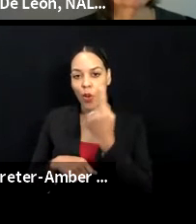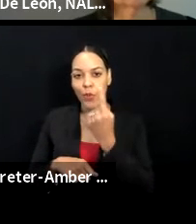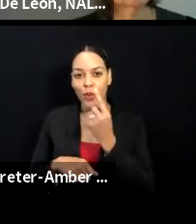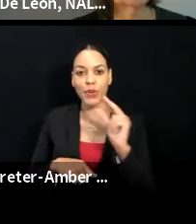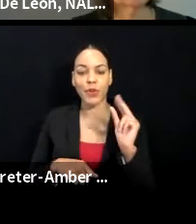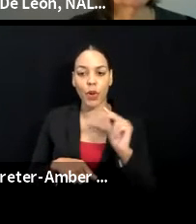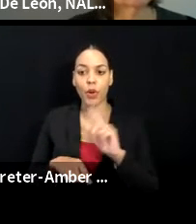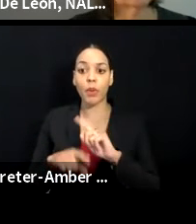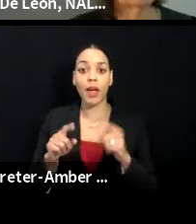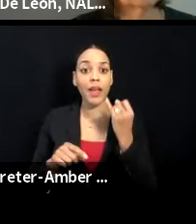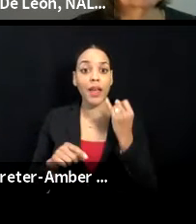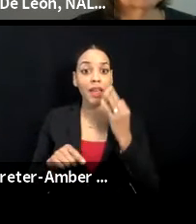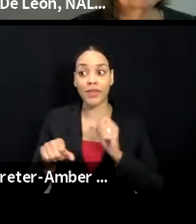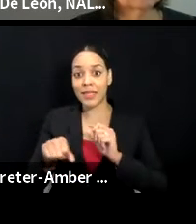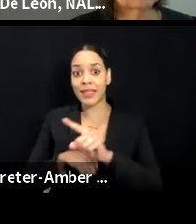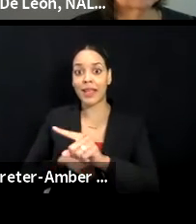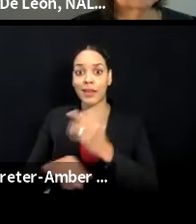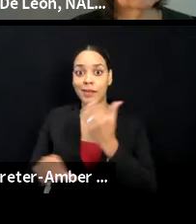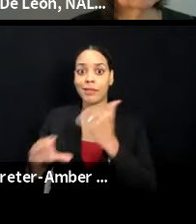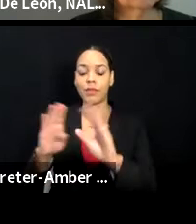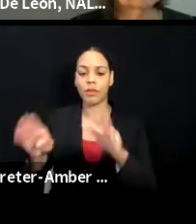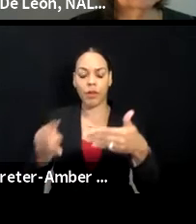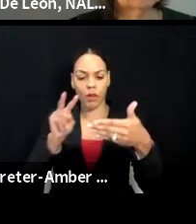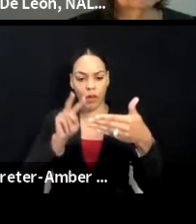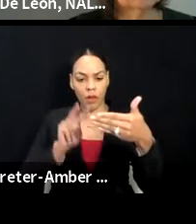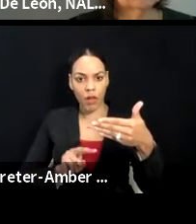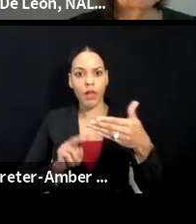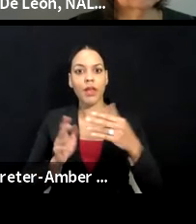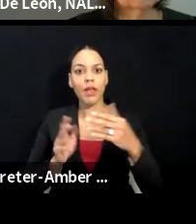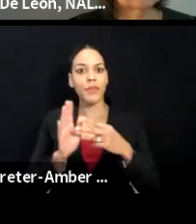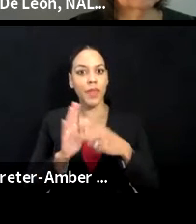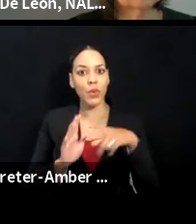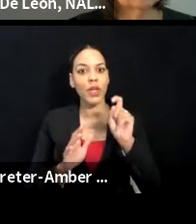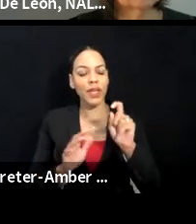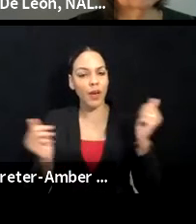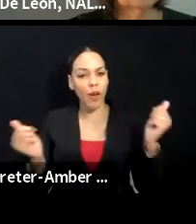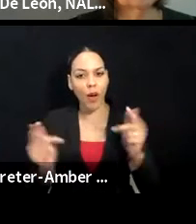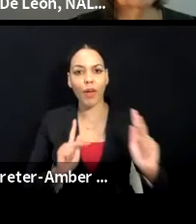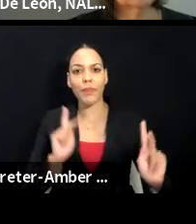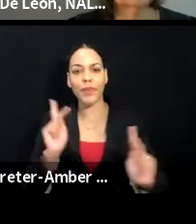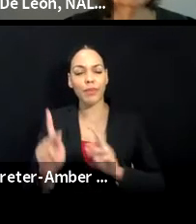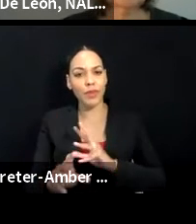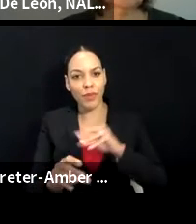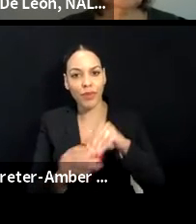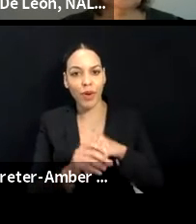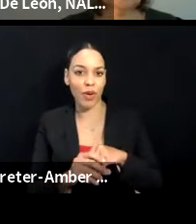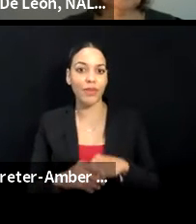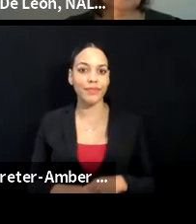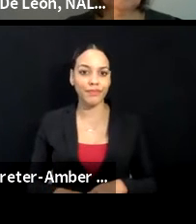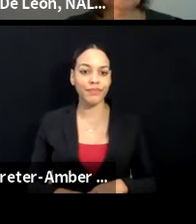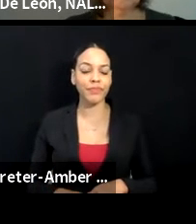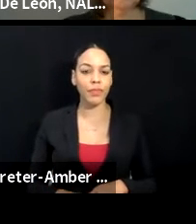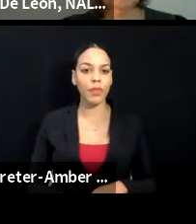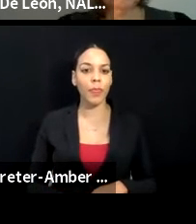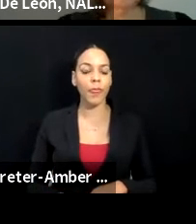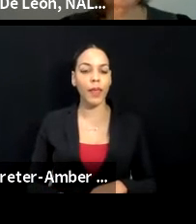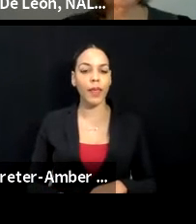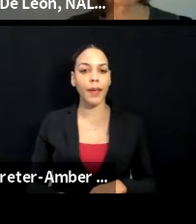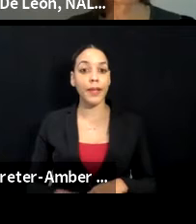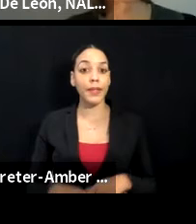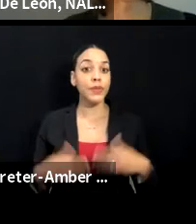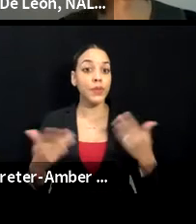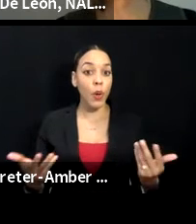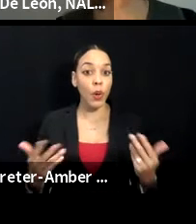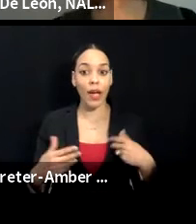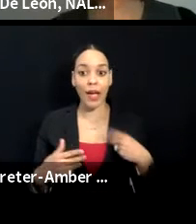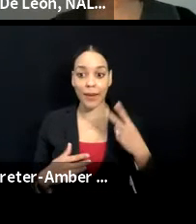it, it's because there's a moment of opportunity, but we need everybody to weigh in. But so I'm